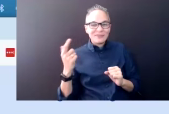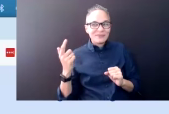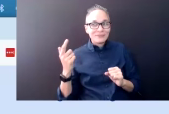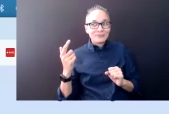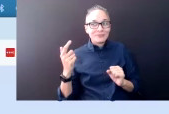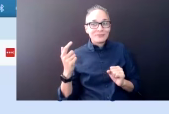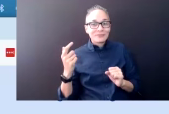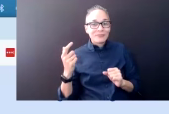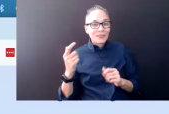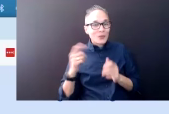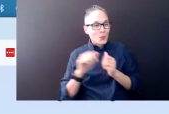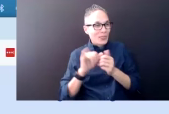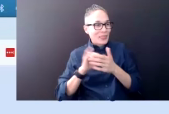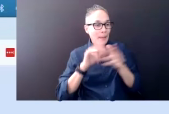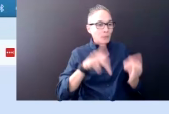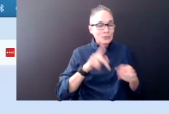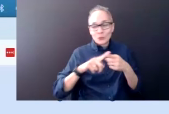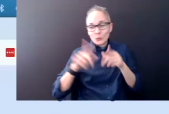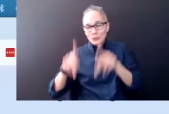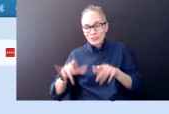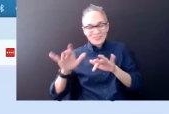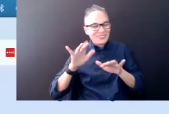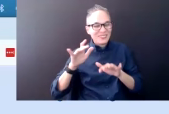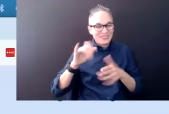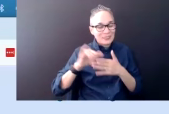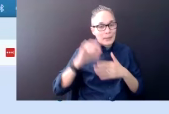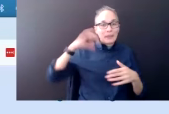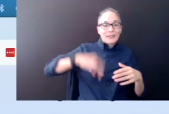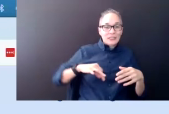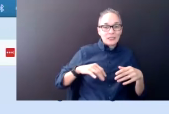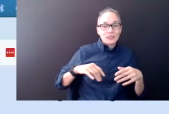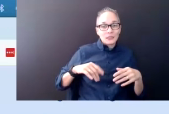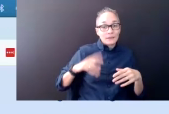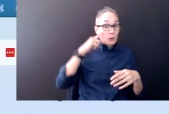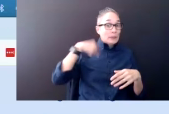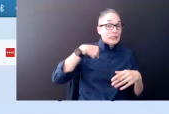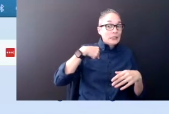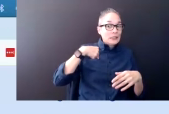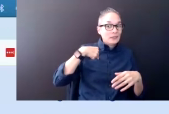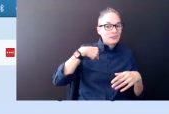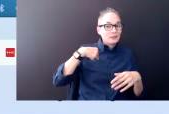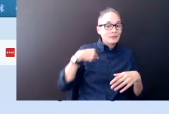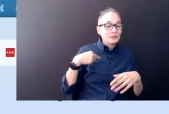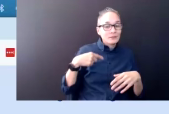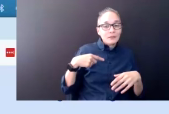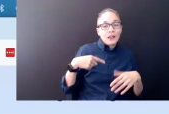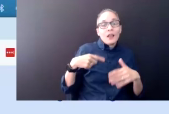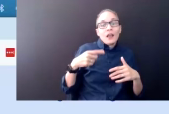on that interpersonal level, like Rio mentioned, is really beneficial as a student. So I